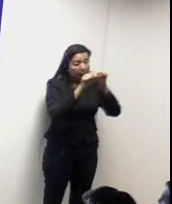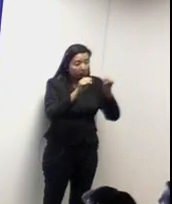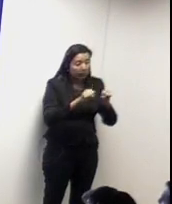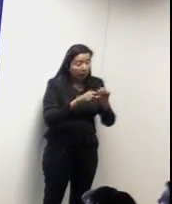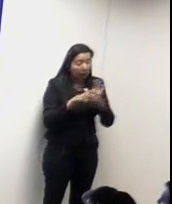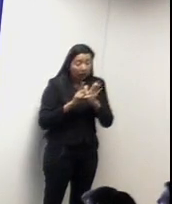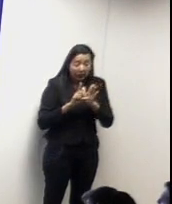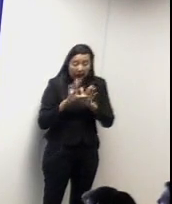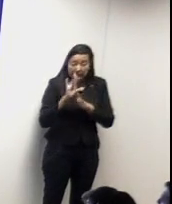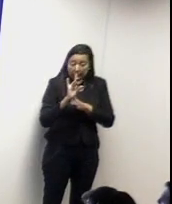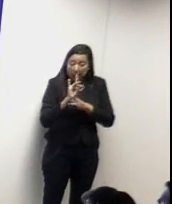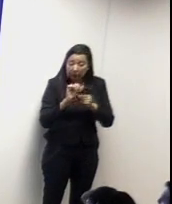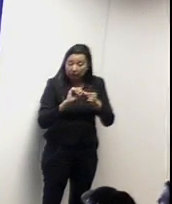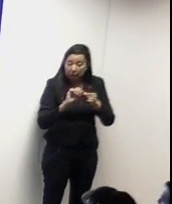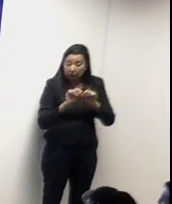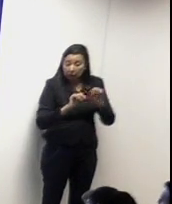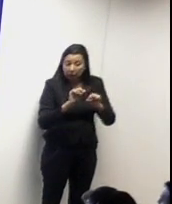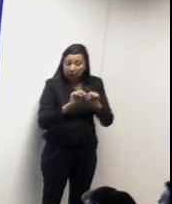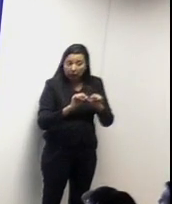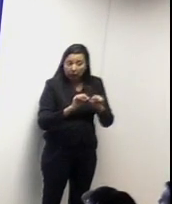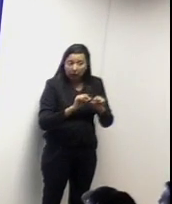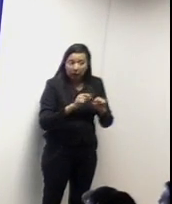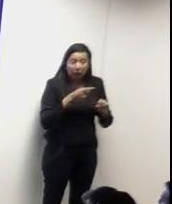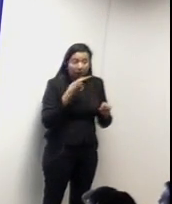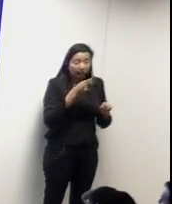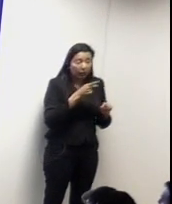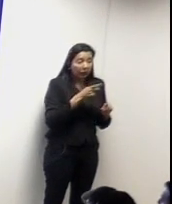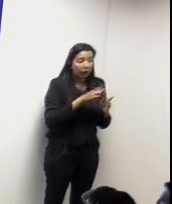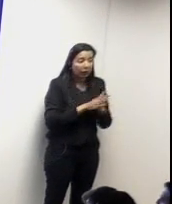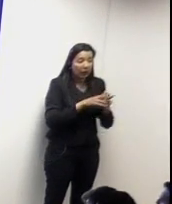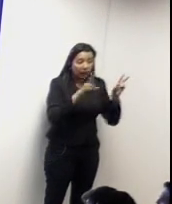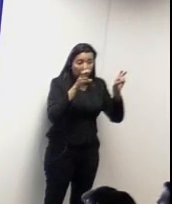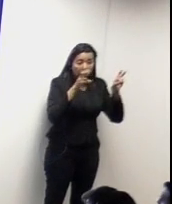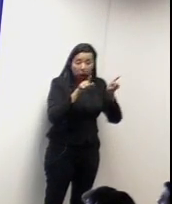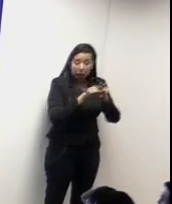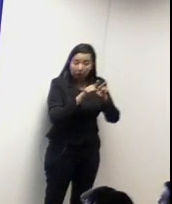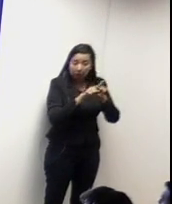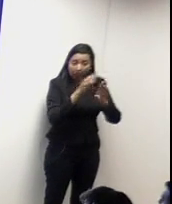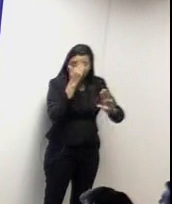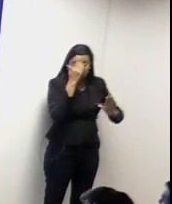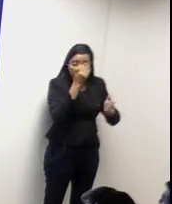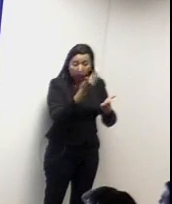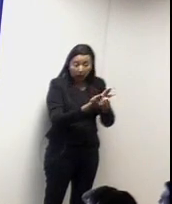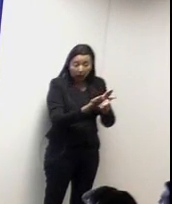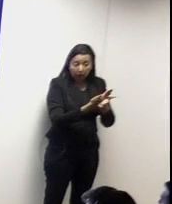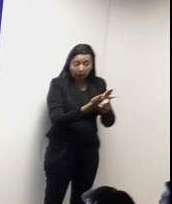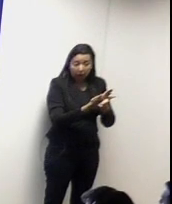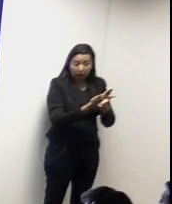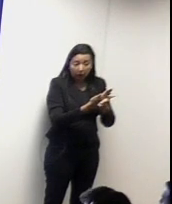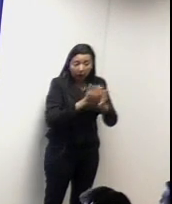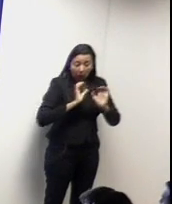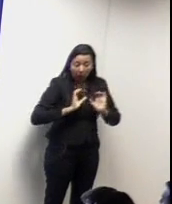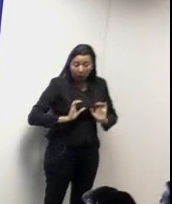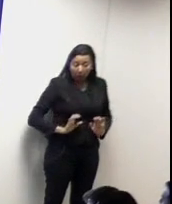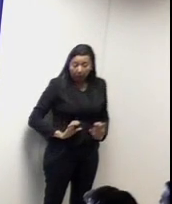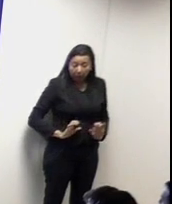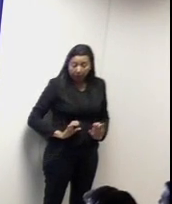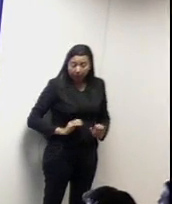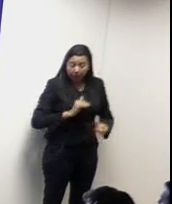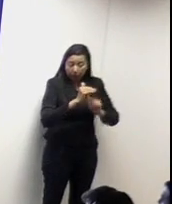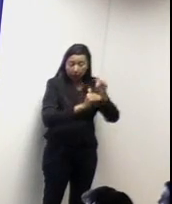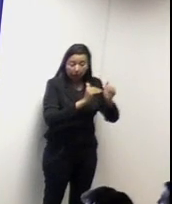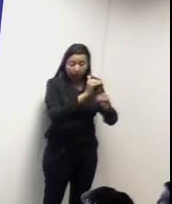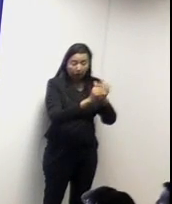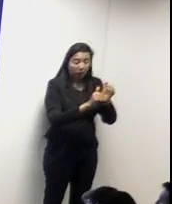inferences about the behavior that we're seeing by developing an increasingly deep